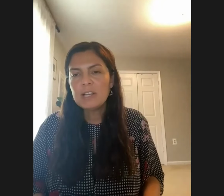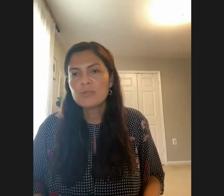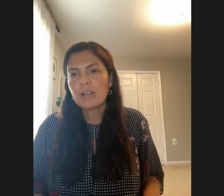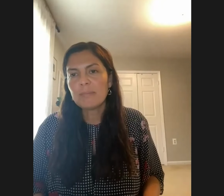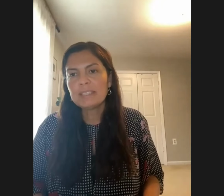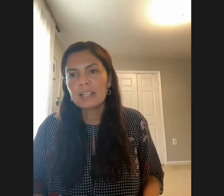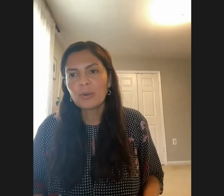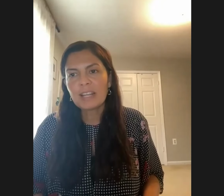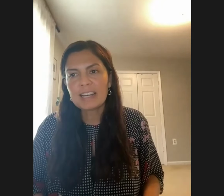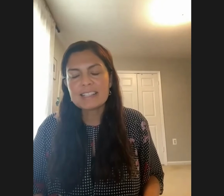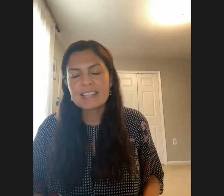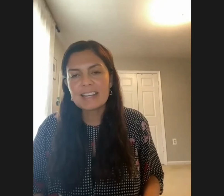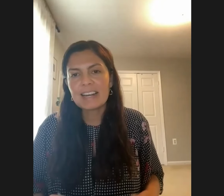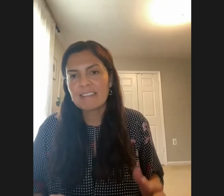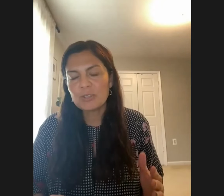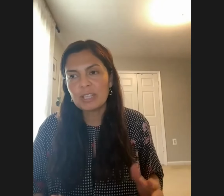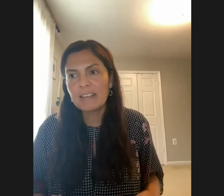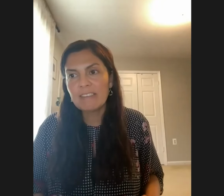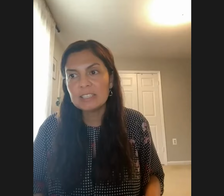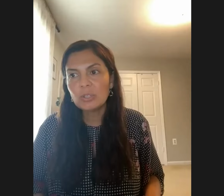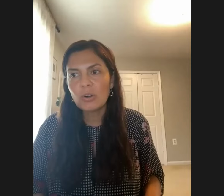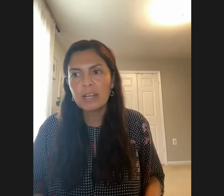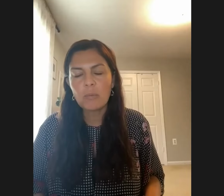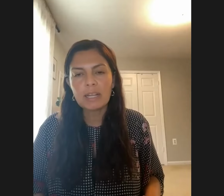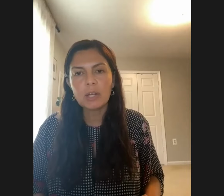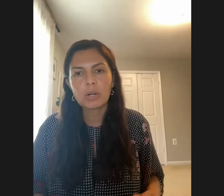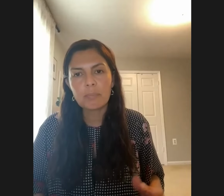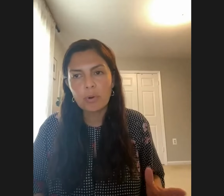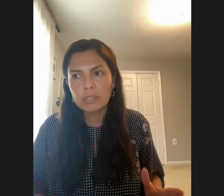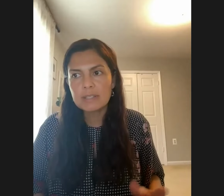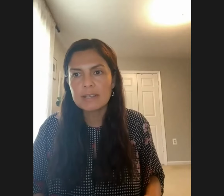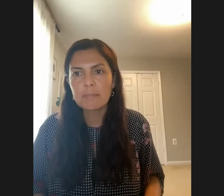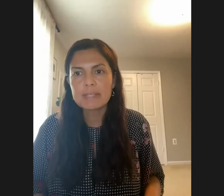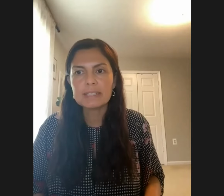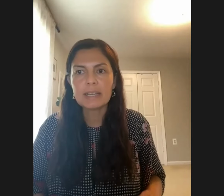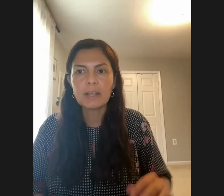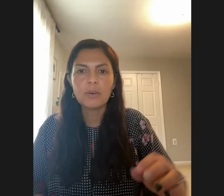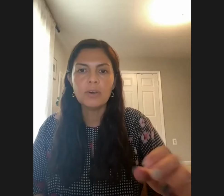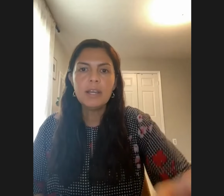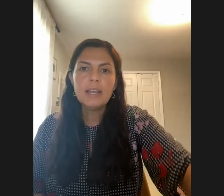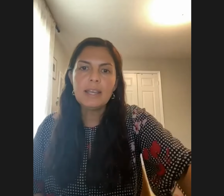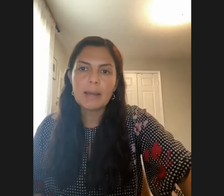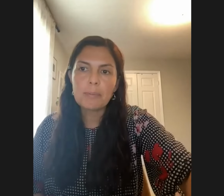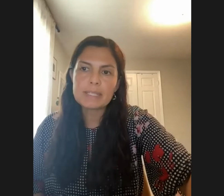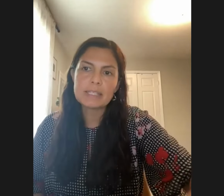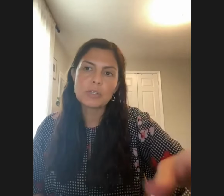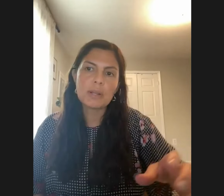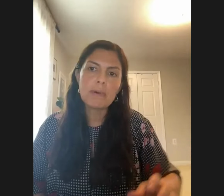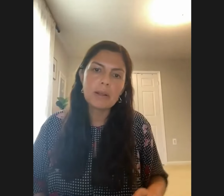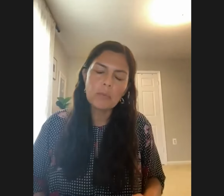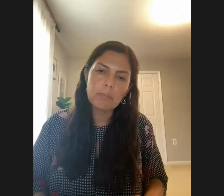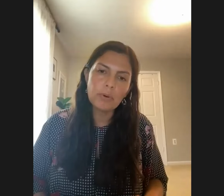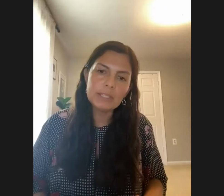us. Solamente recordarles que la grabación del evento, al igual que los reportes que se han presentado, In spite of